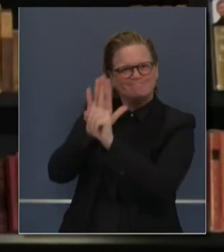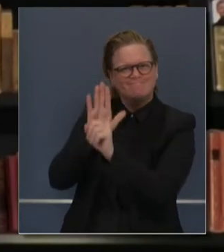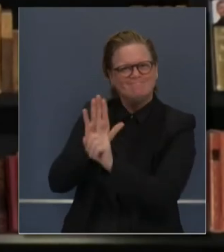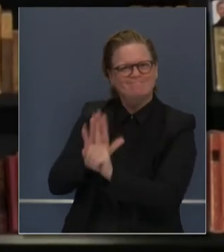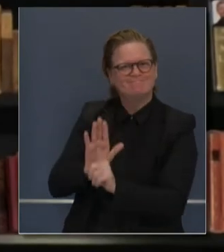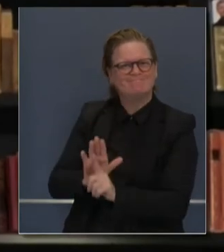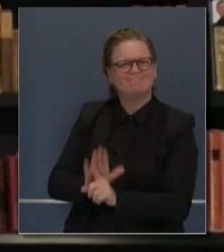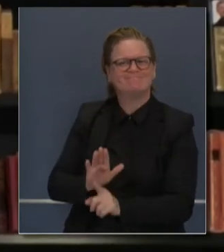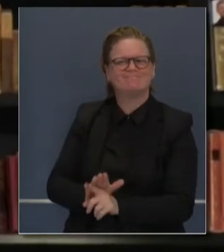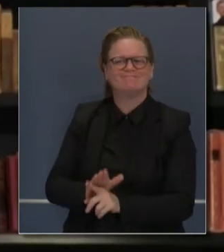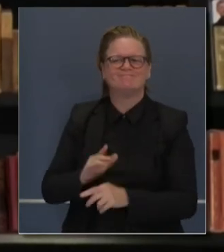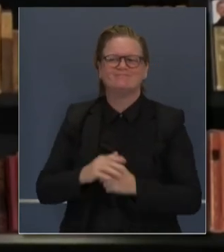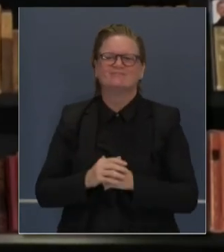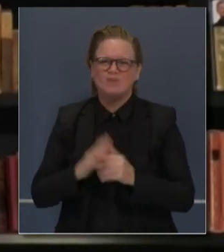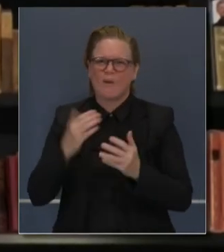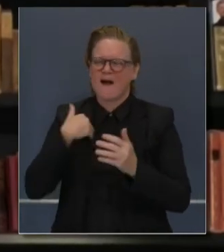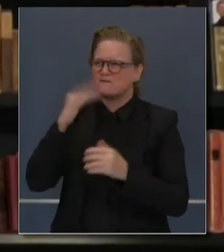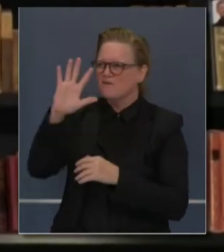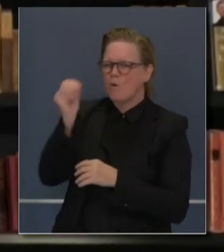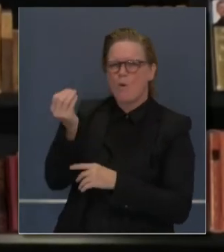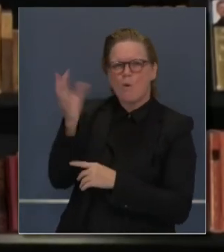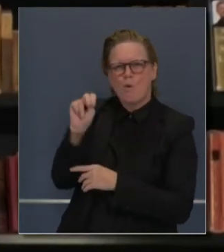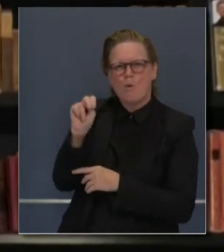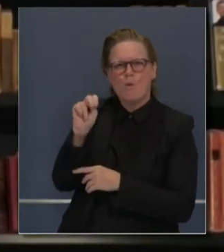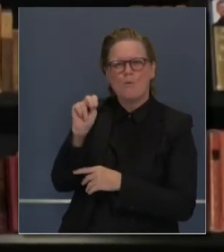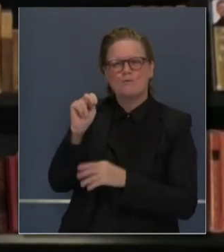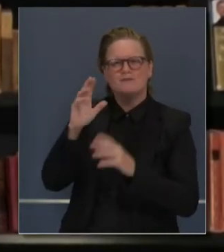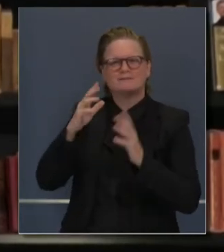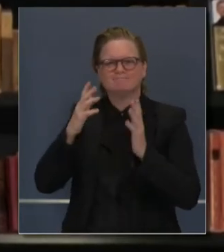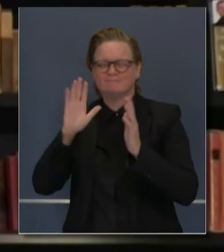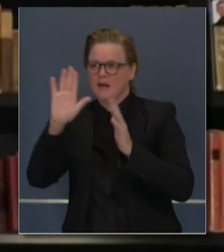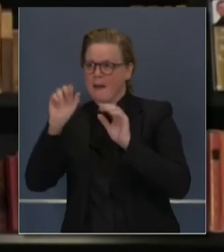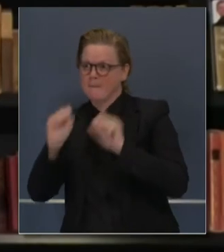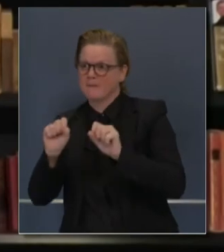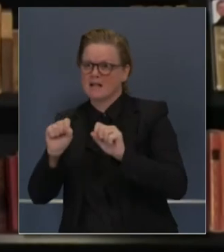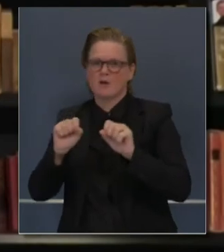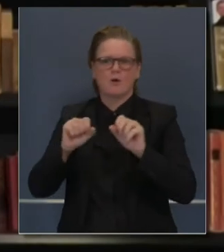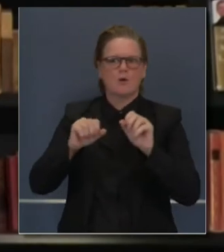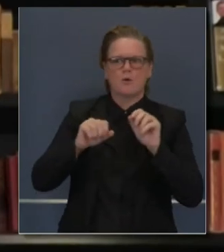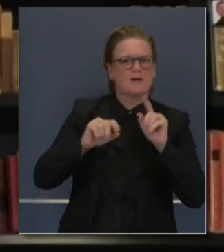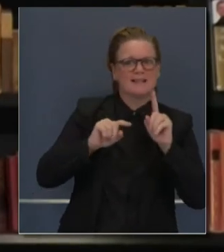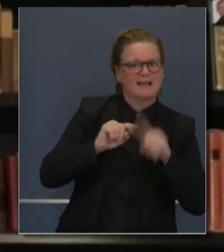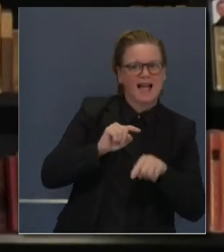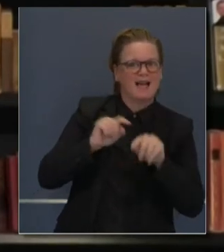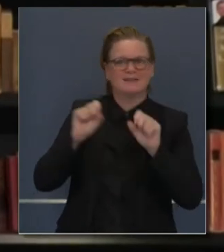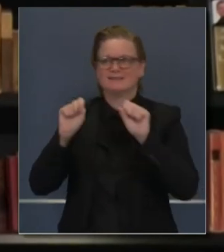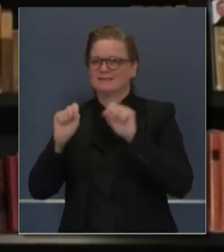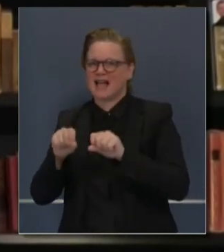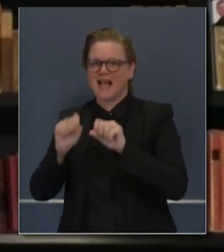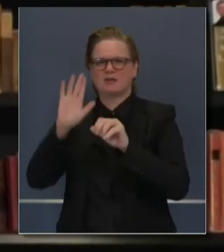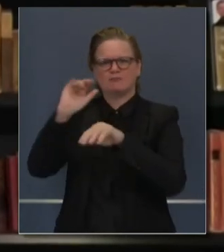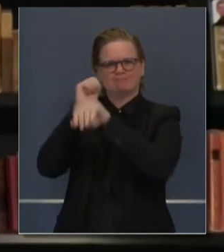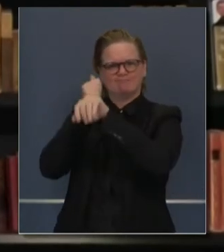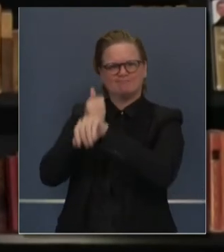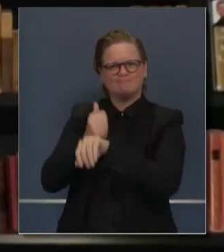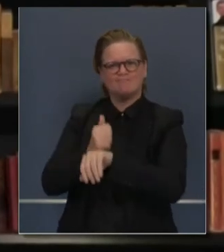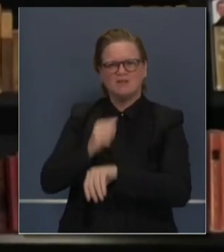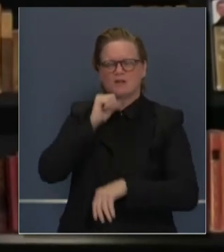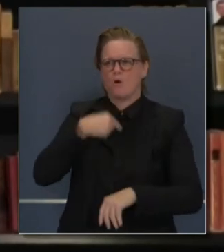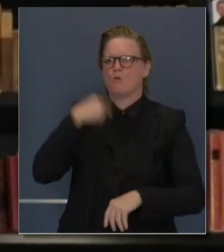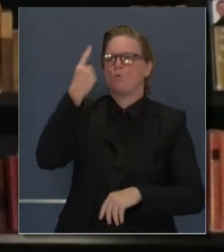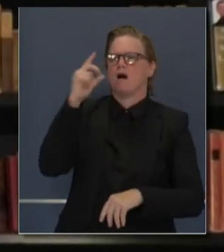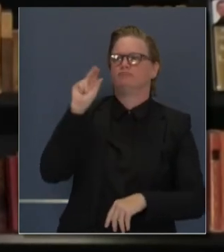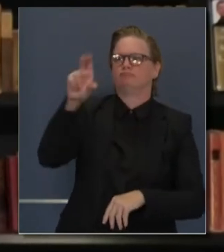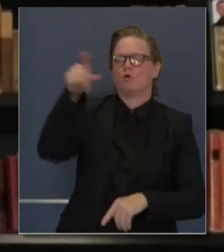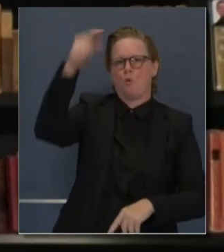healthcare system itself, as well as local health officers, all in an effort to basically